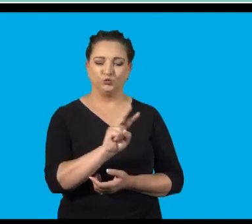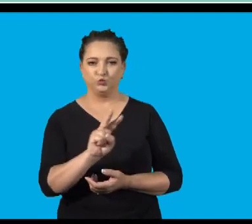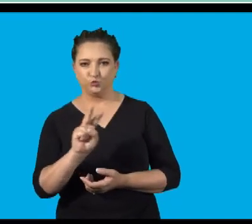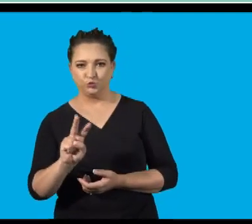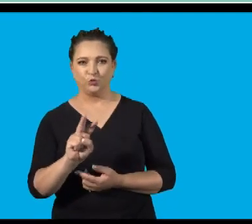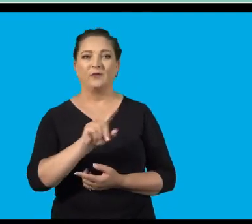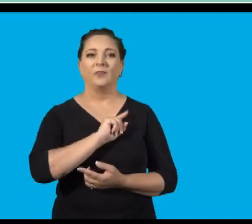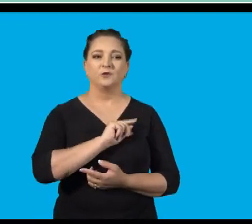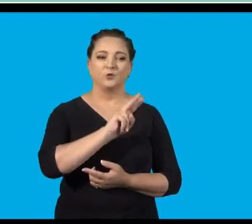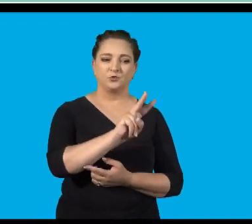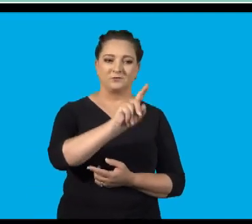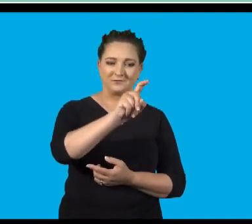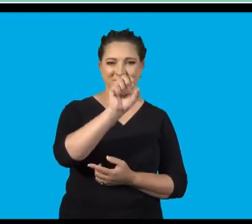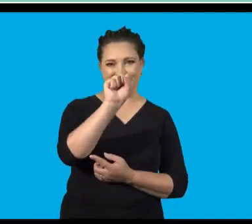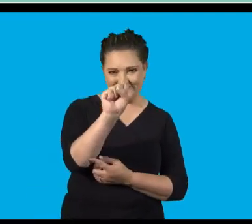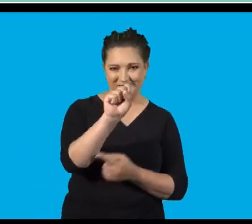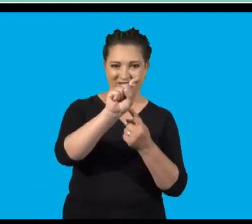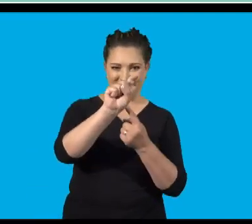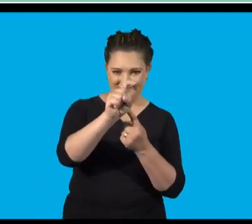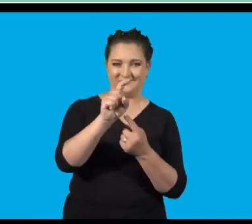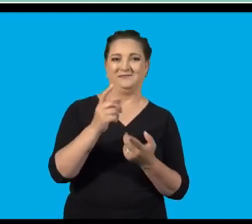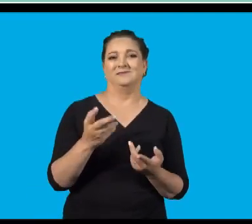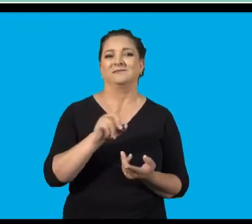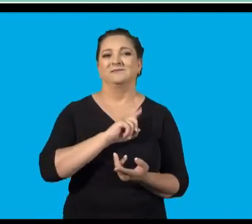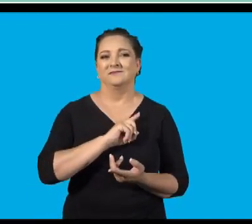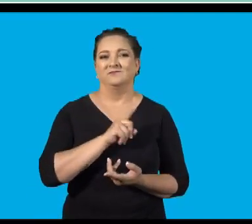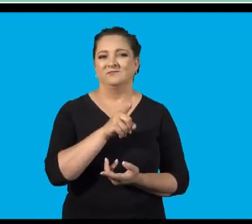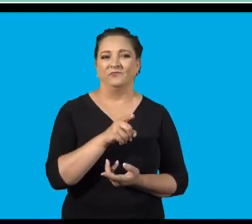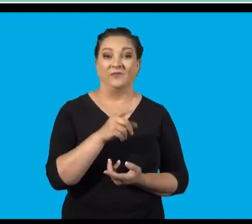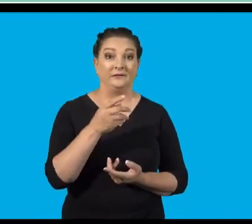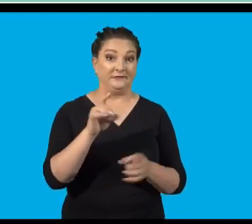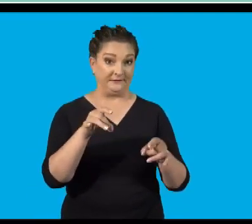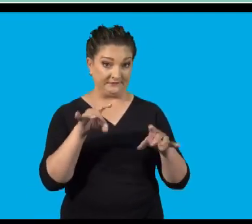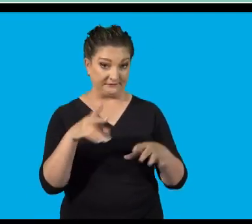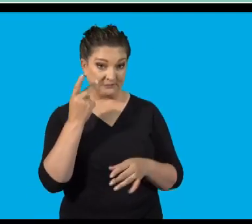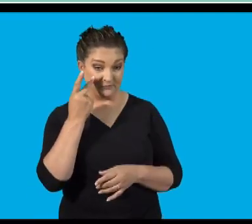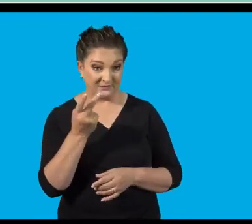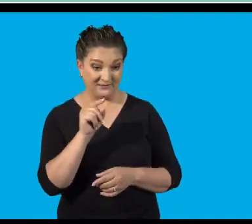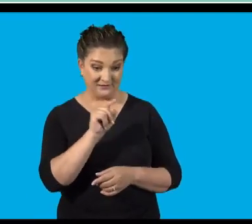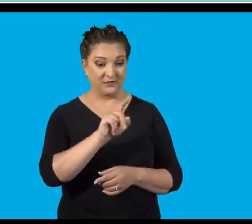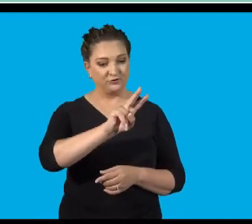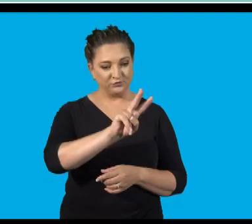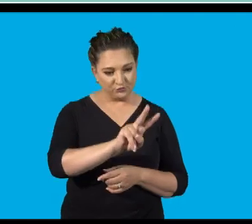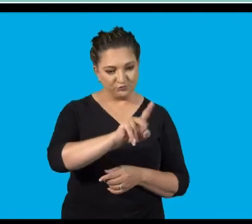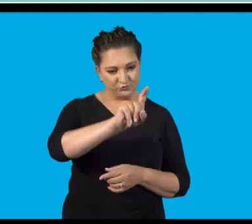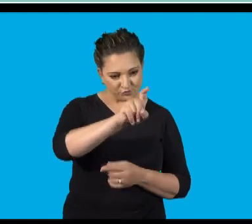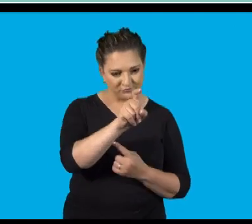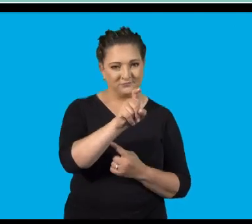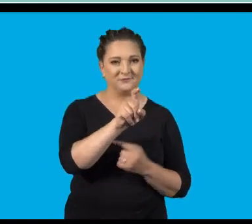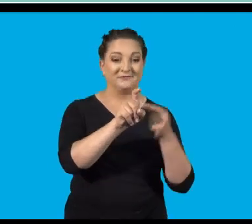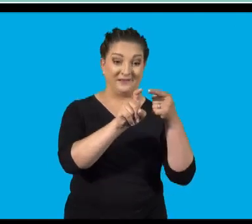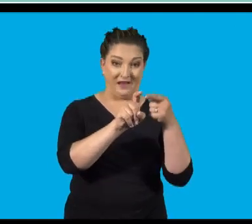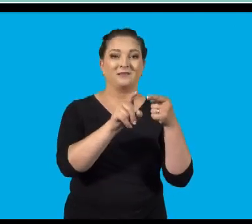twos, all right? So we need our apostrophe in that case. So when you encounter that in the exam, remember that is